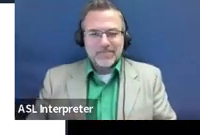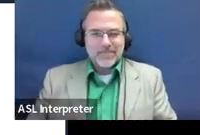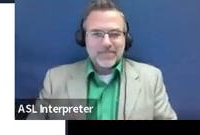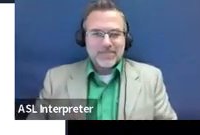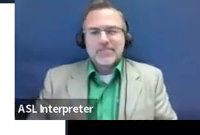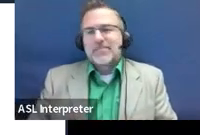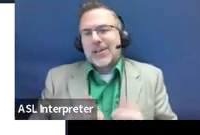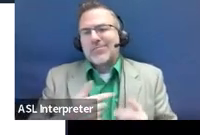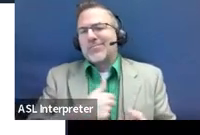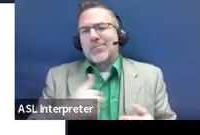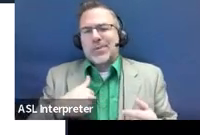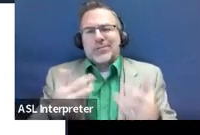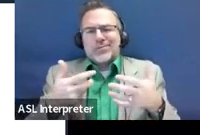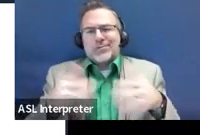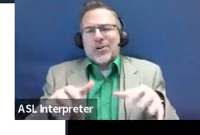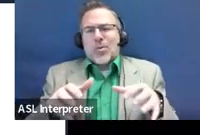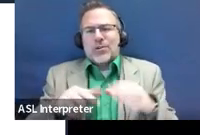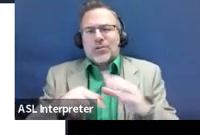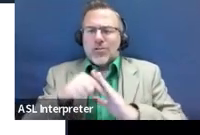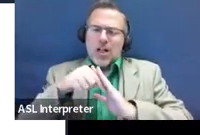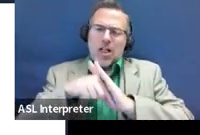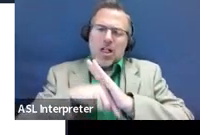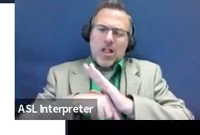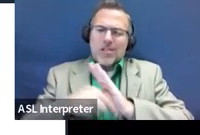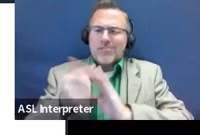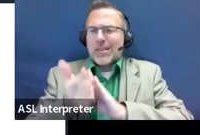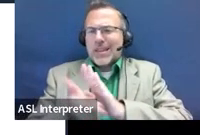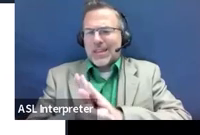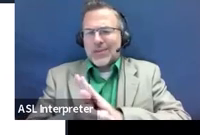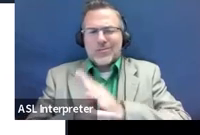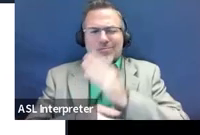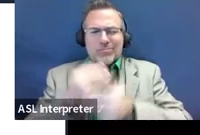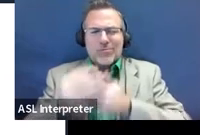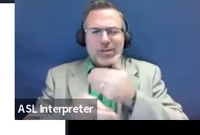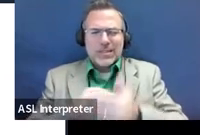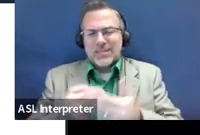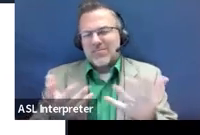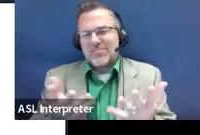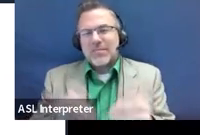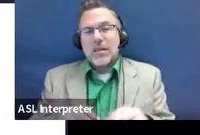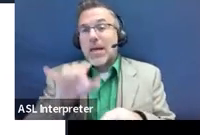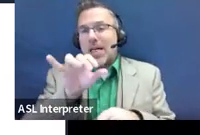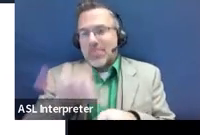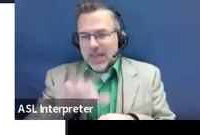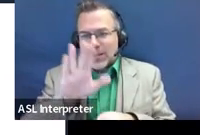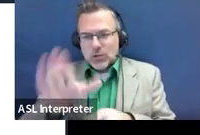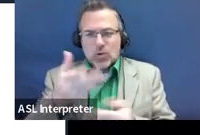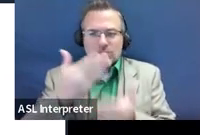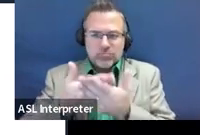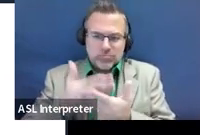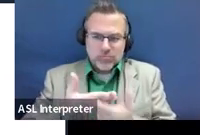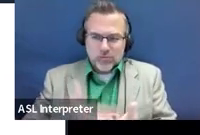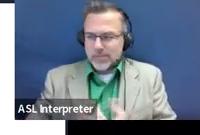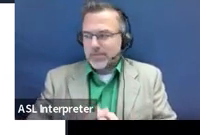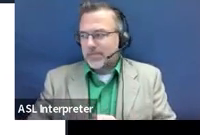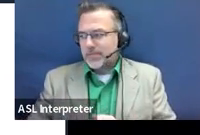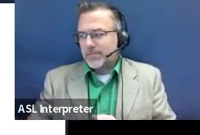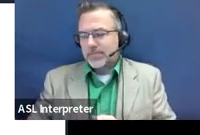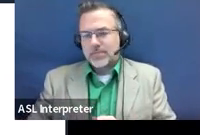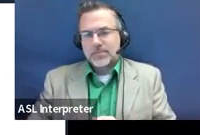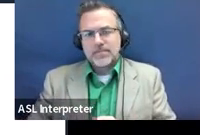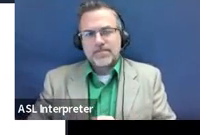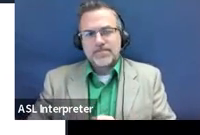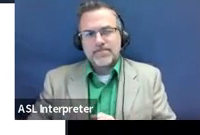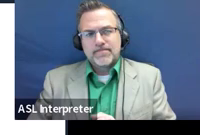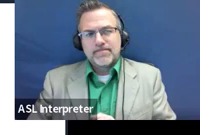know, the legal stuff, this really is your documentation if anything were to come up with that. So this is just a